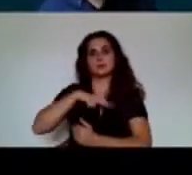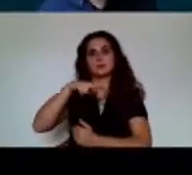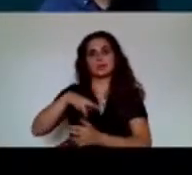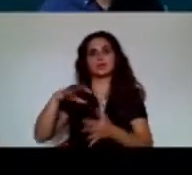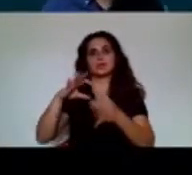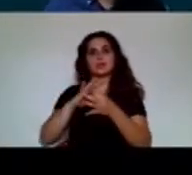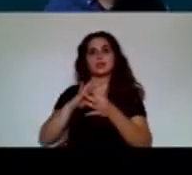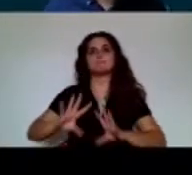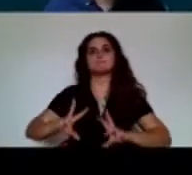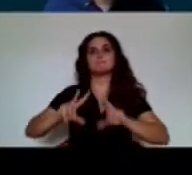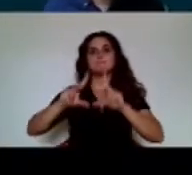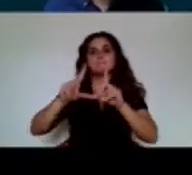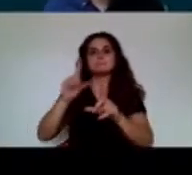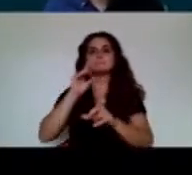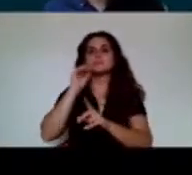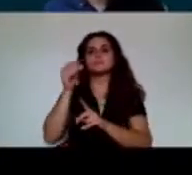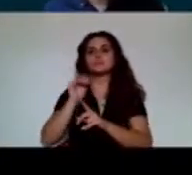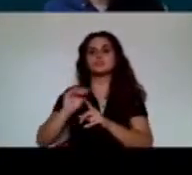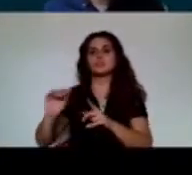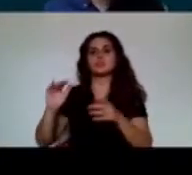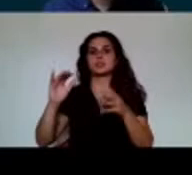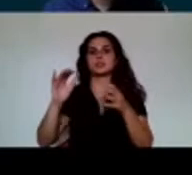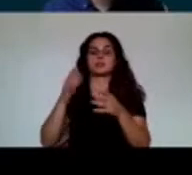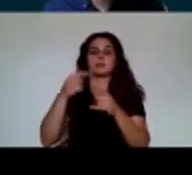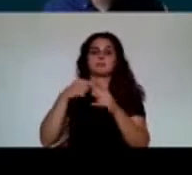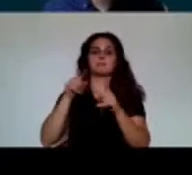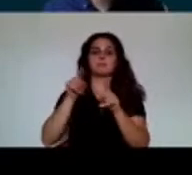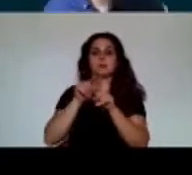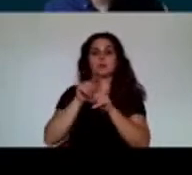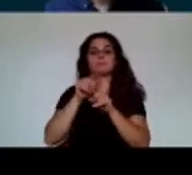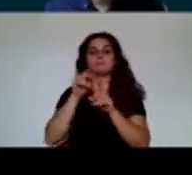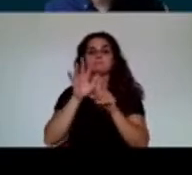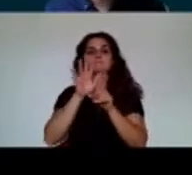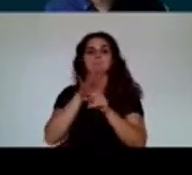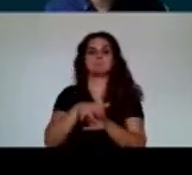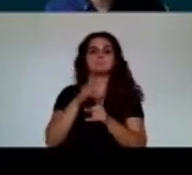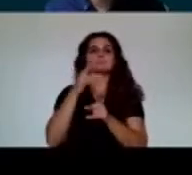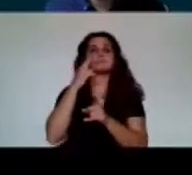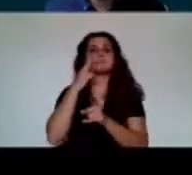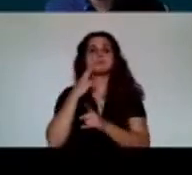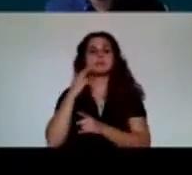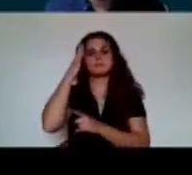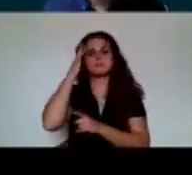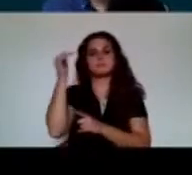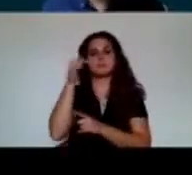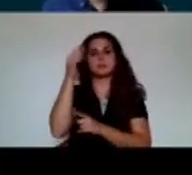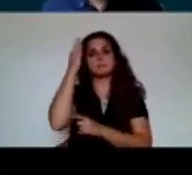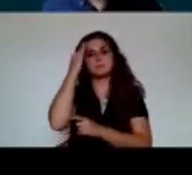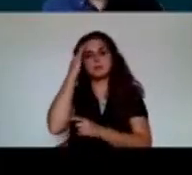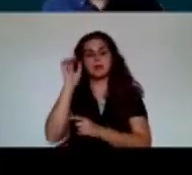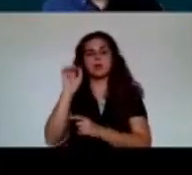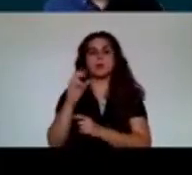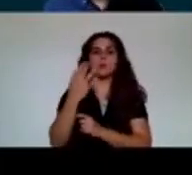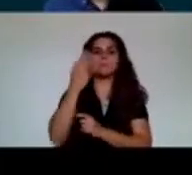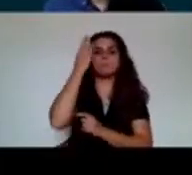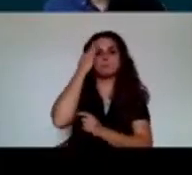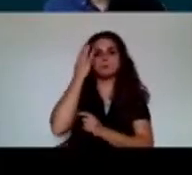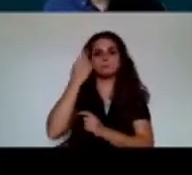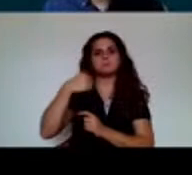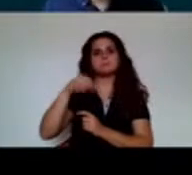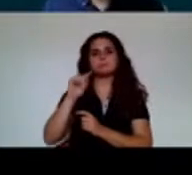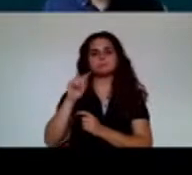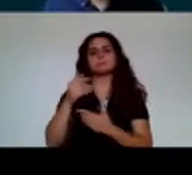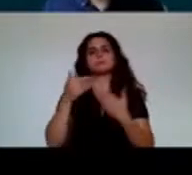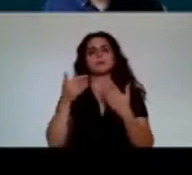of children's explicit and implicit racial biases. I will then conclude touching very